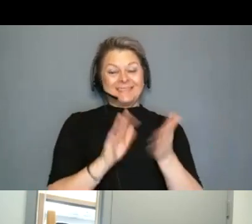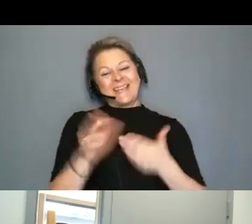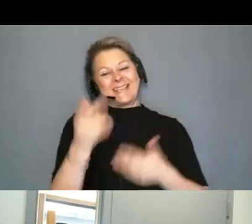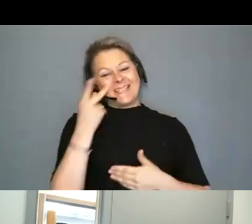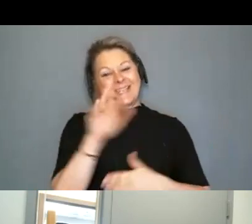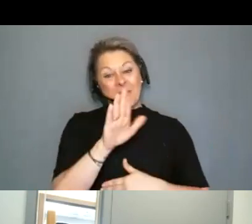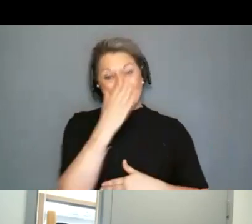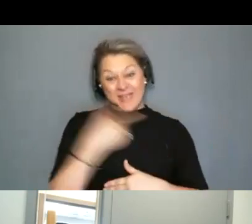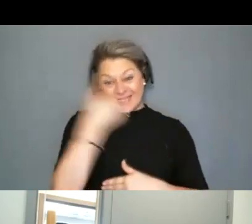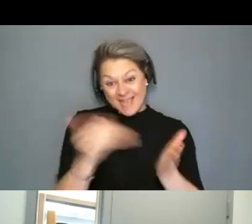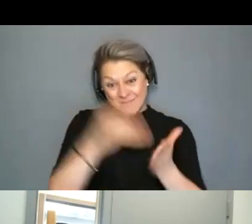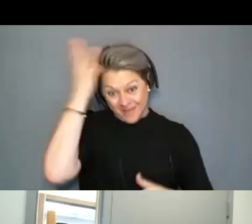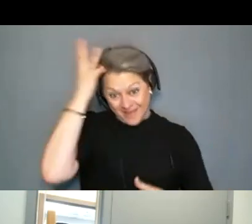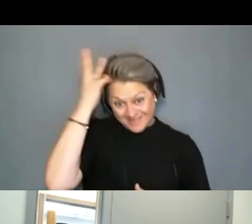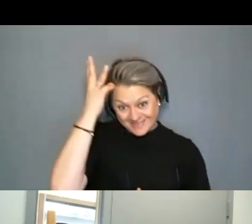again, lovely.